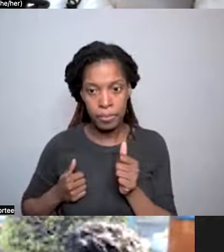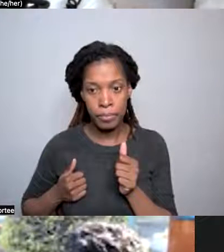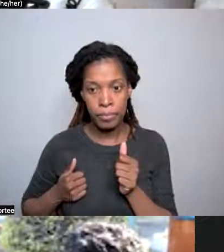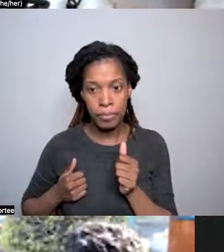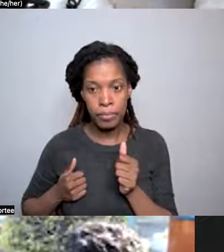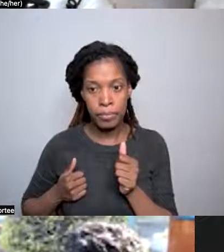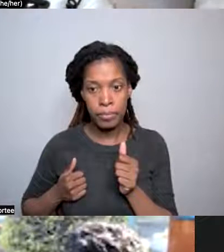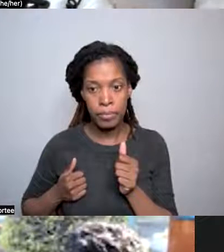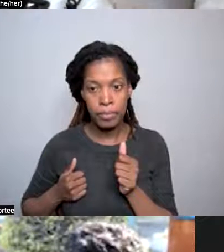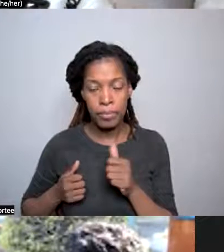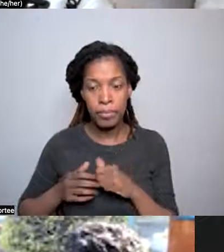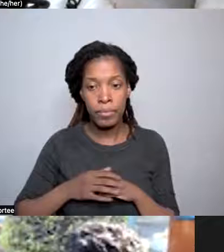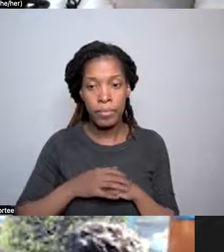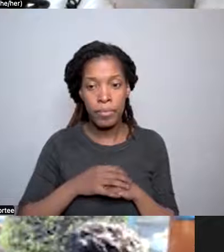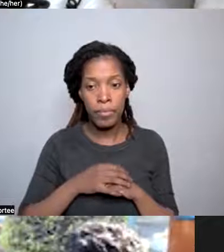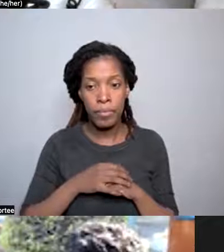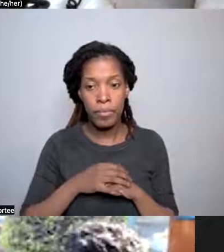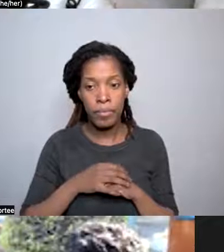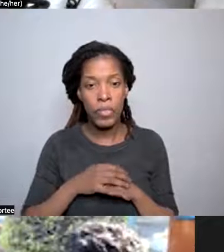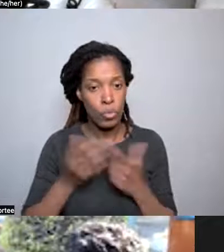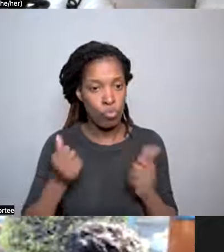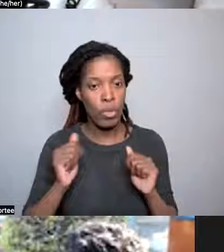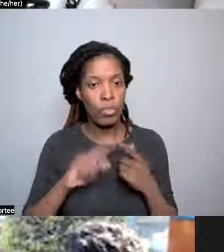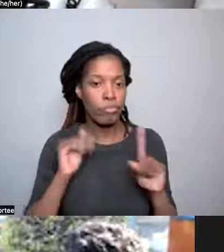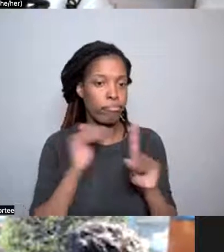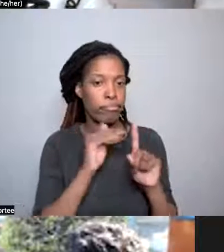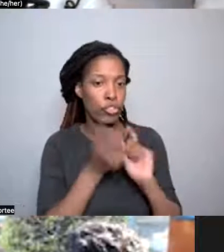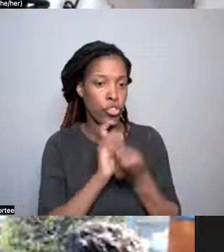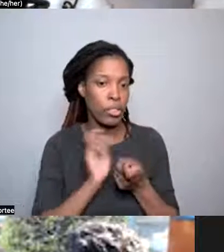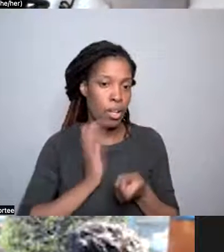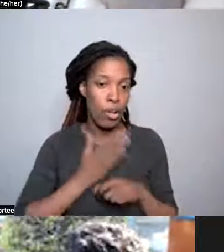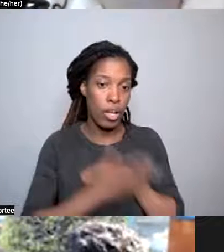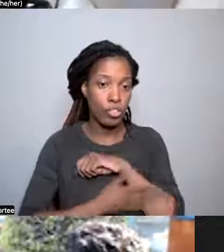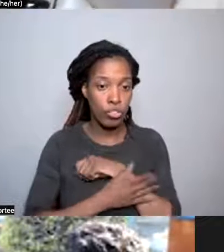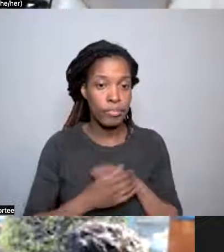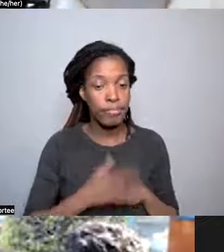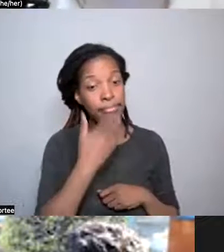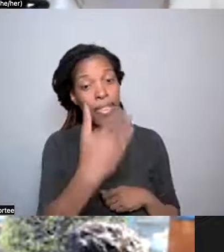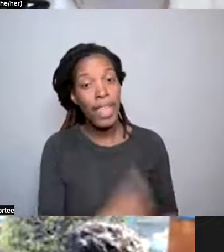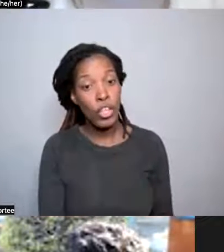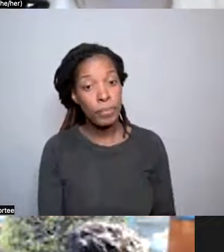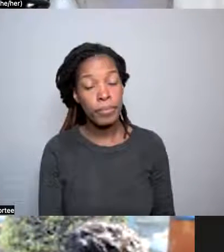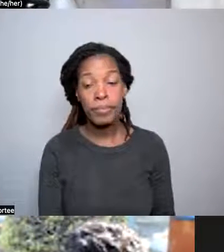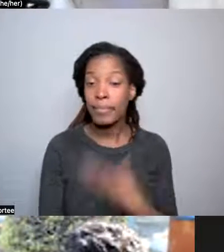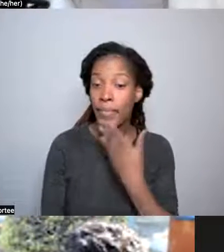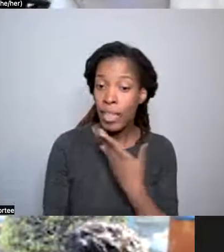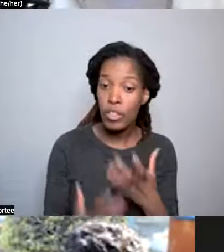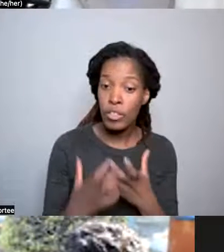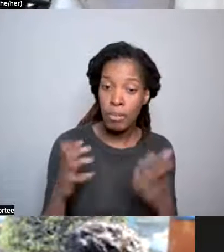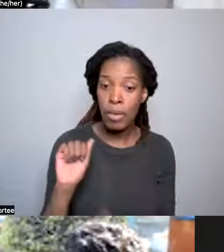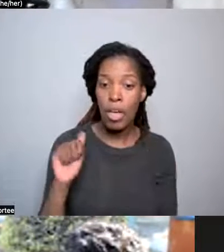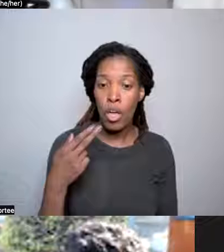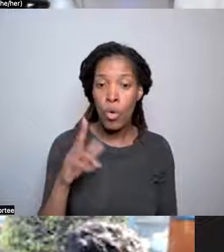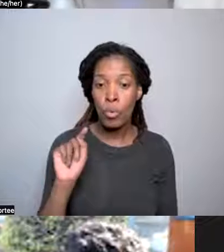the development of our country. So thank you. Thank you so much, Ahouty. And